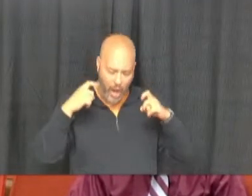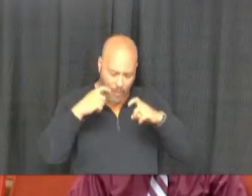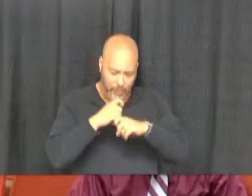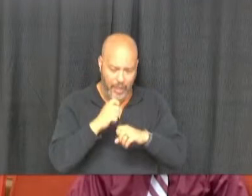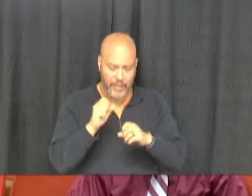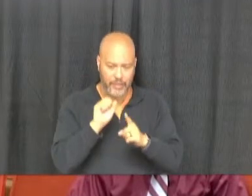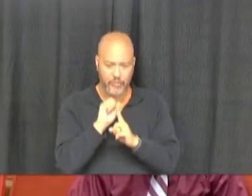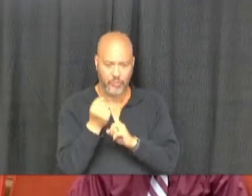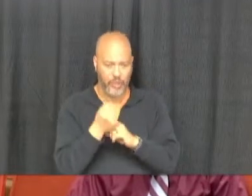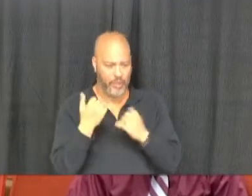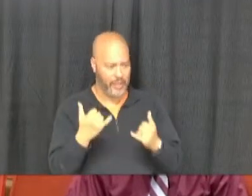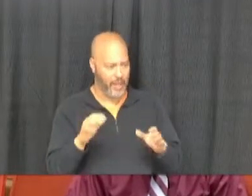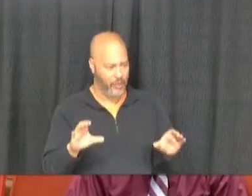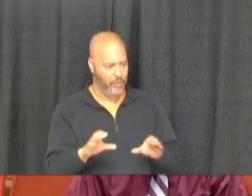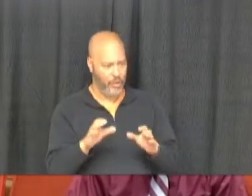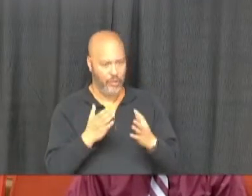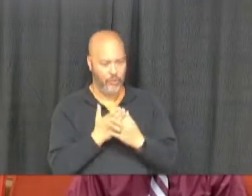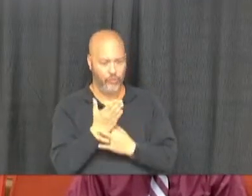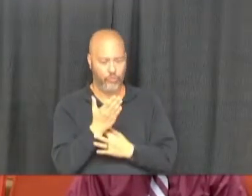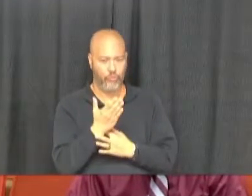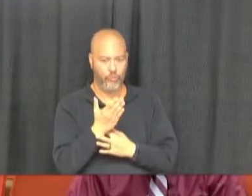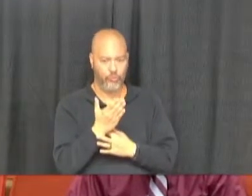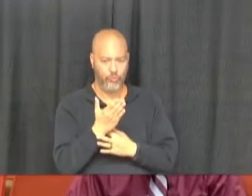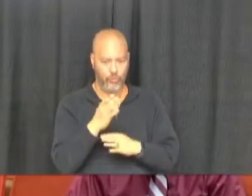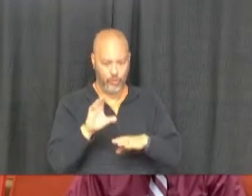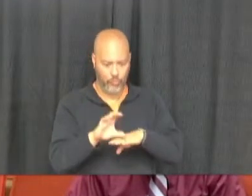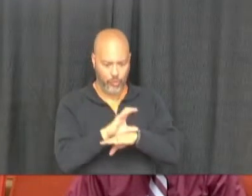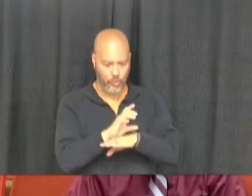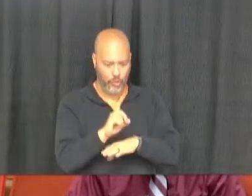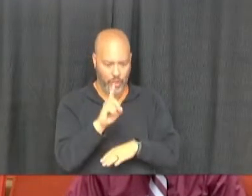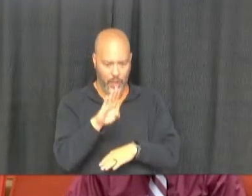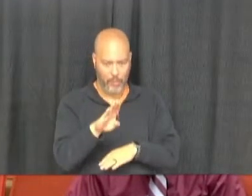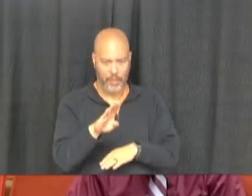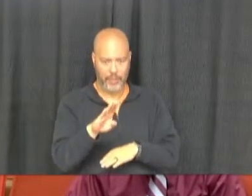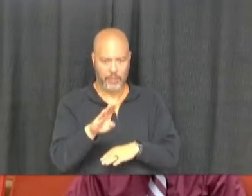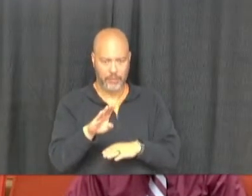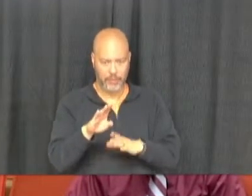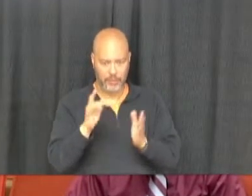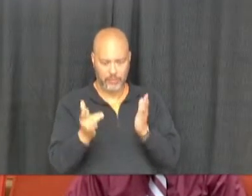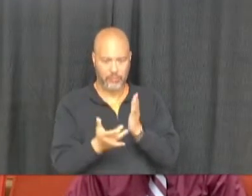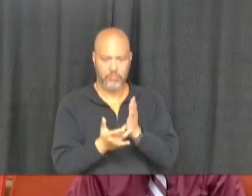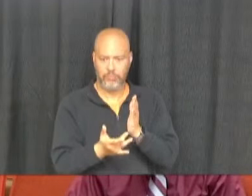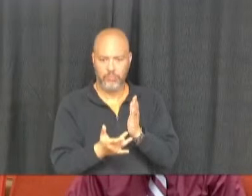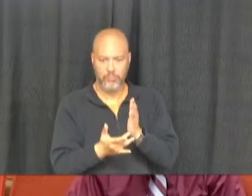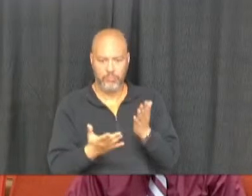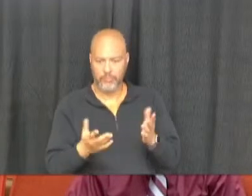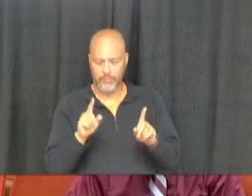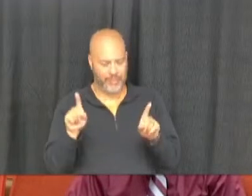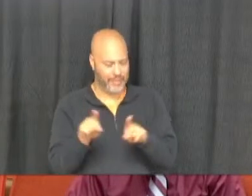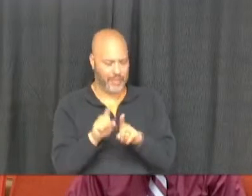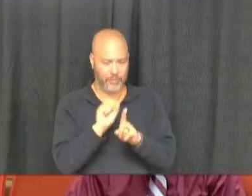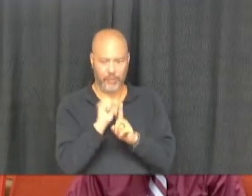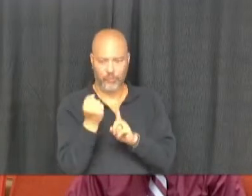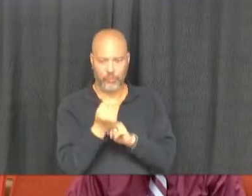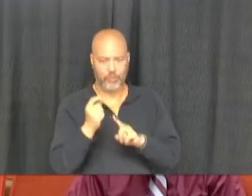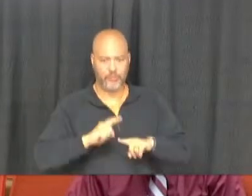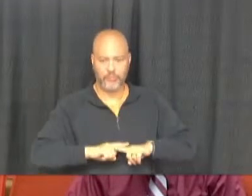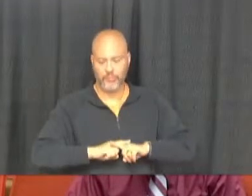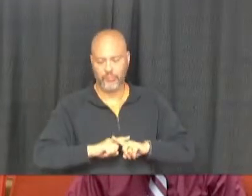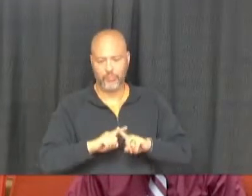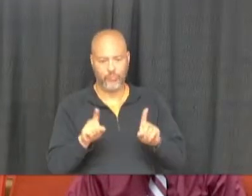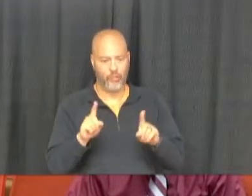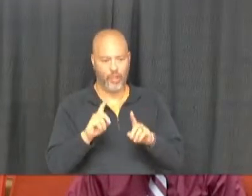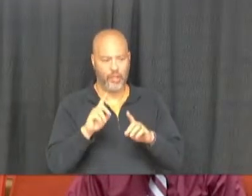process. Now it's all done through automated computer database technology. It's the same situation. It's just